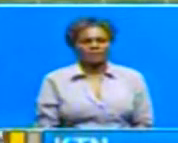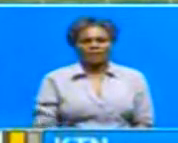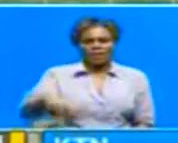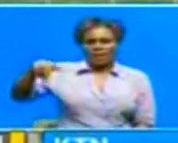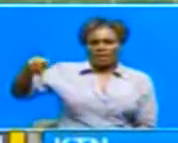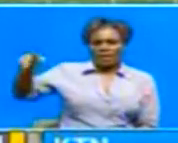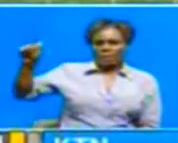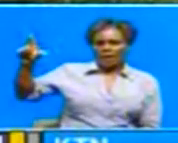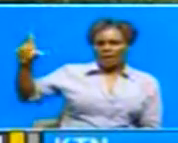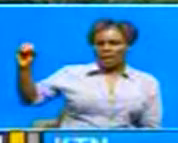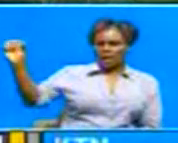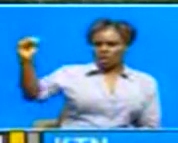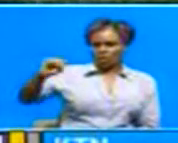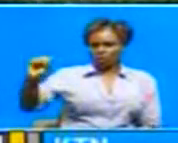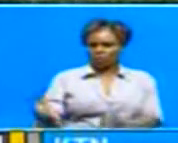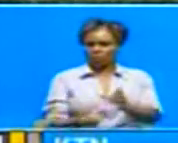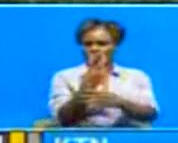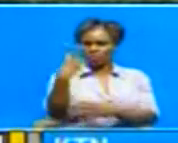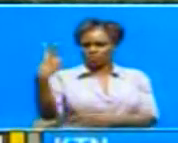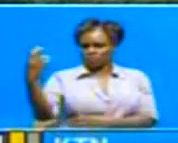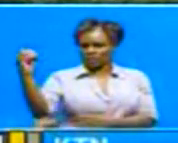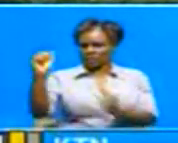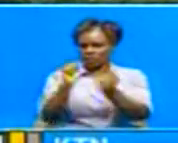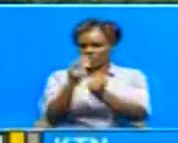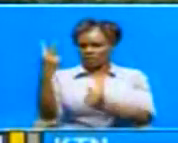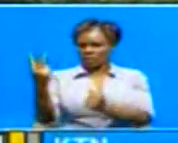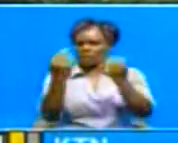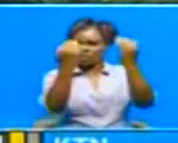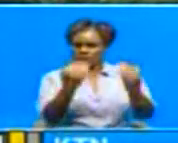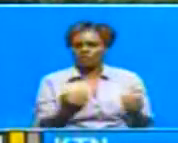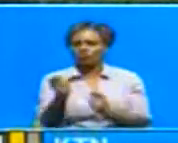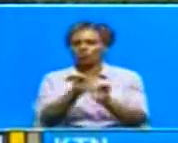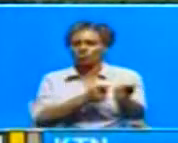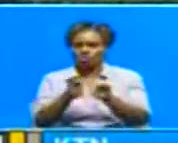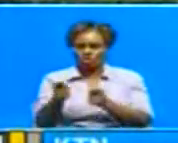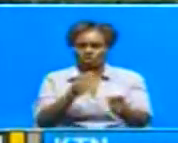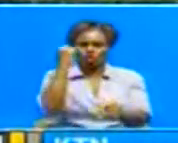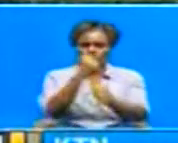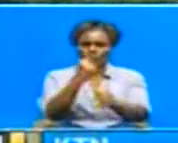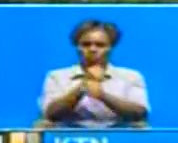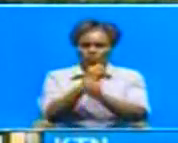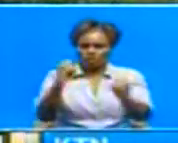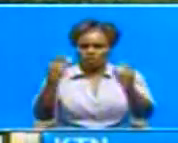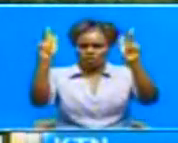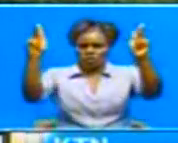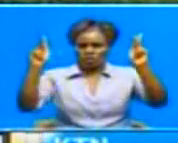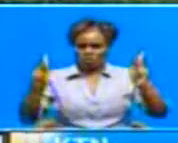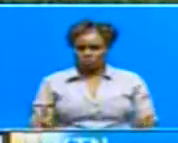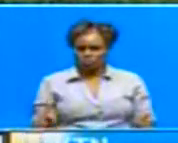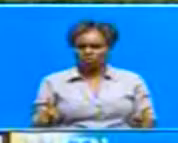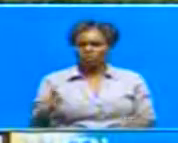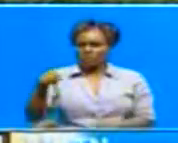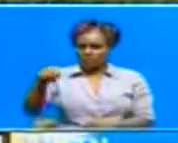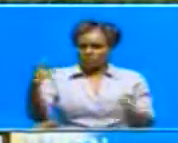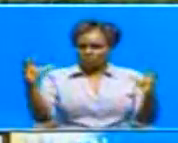Palos football team was formed in 2012 out of the need to curb the high rate of unemployment in Kisumu City. Palos